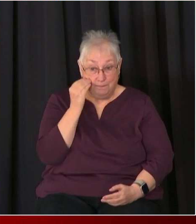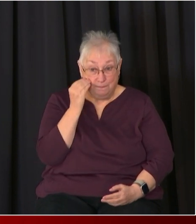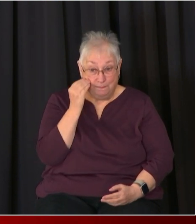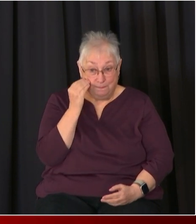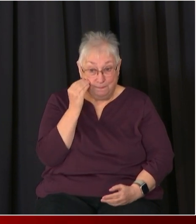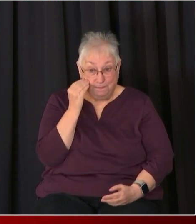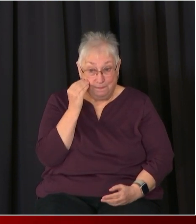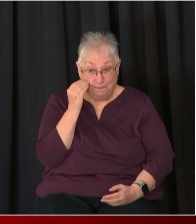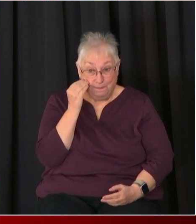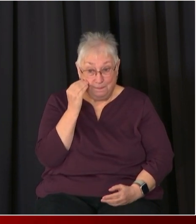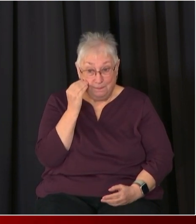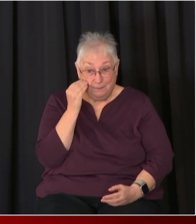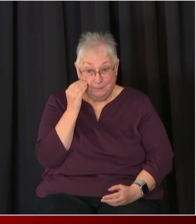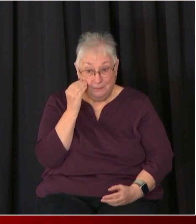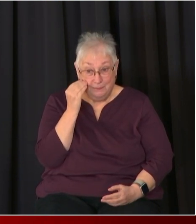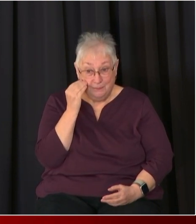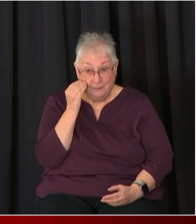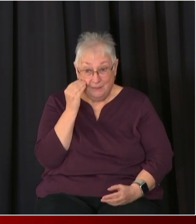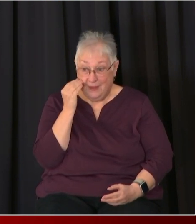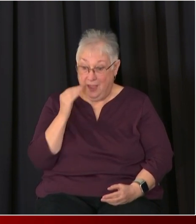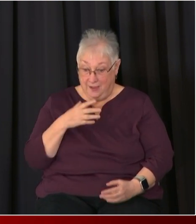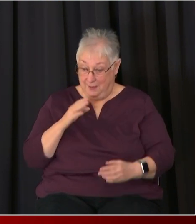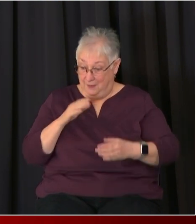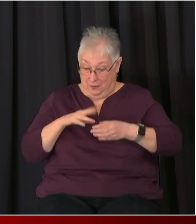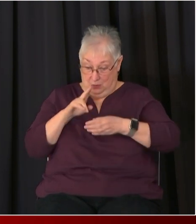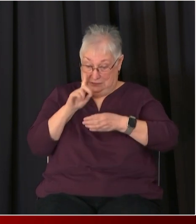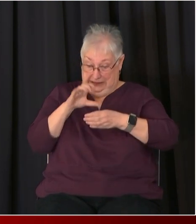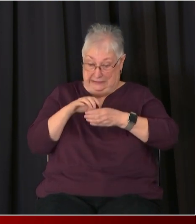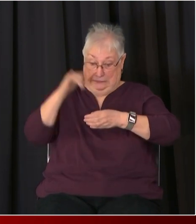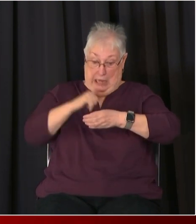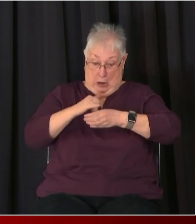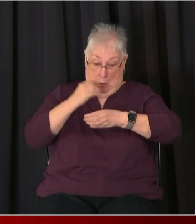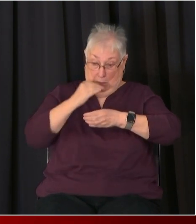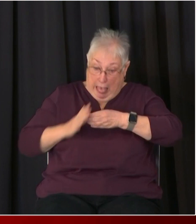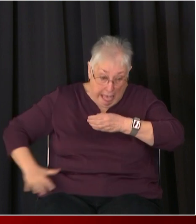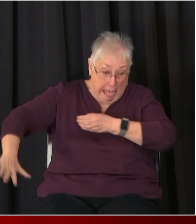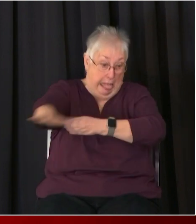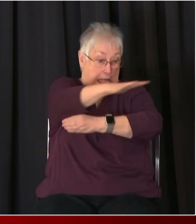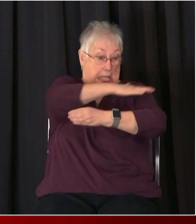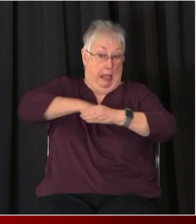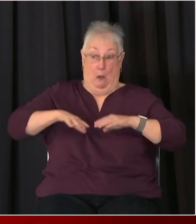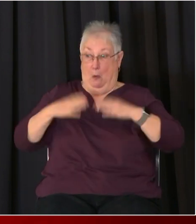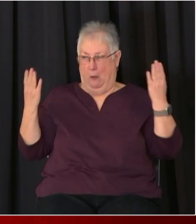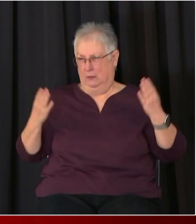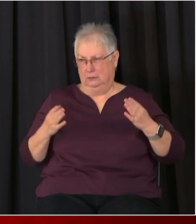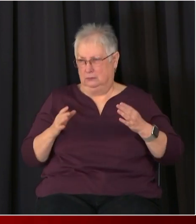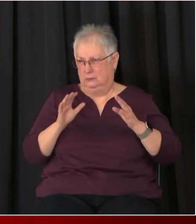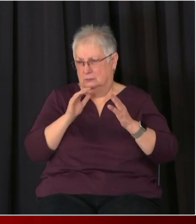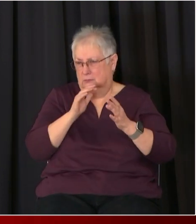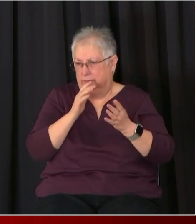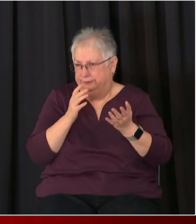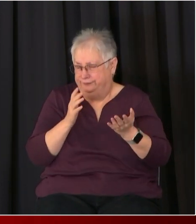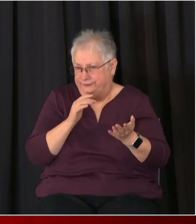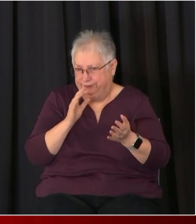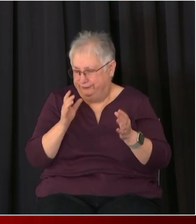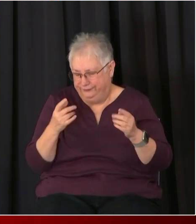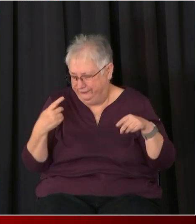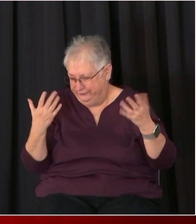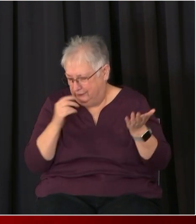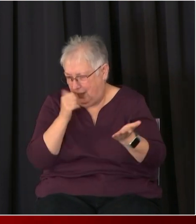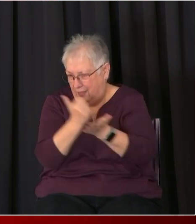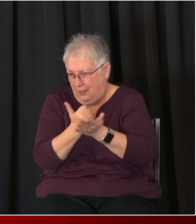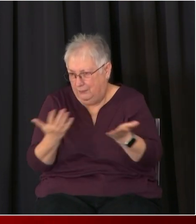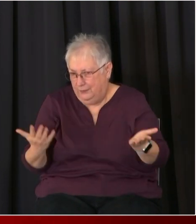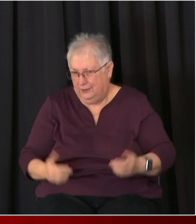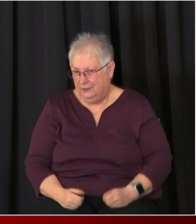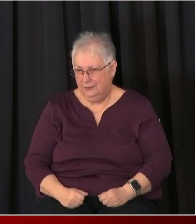the entire country is open. So I wouldn't want to suggest to somebody that that